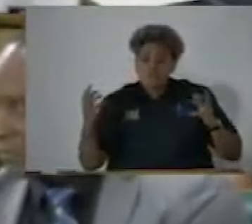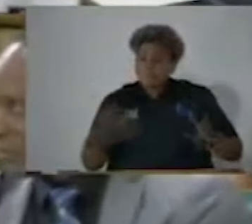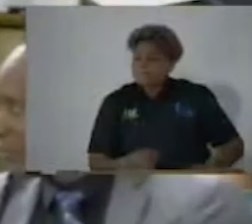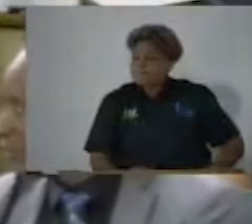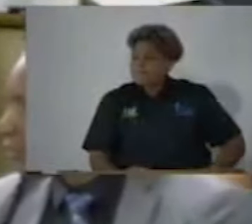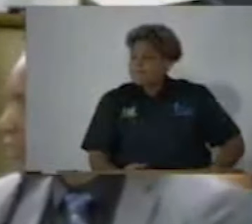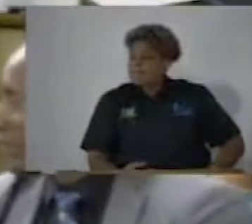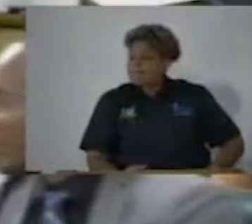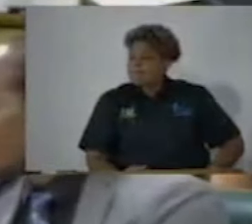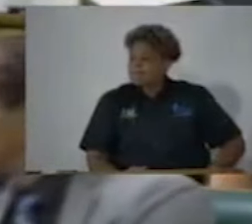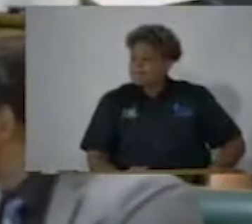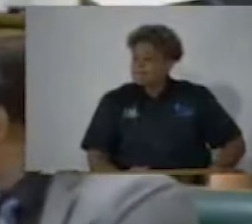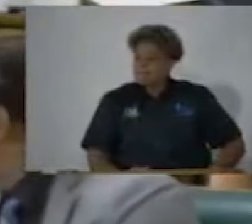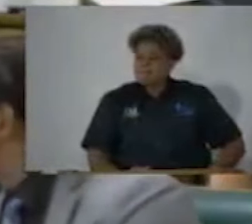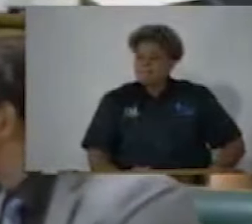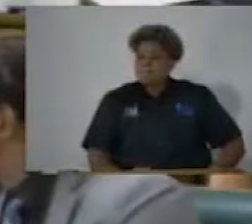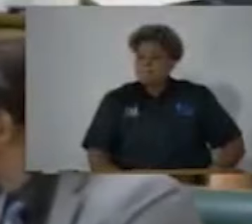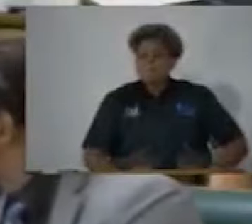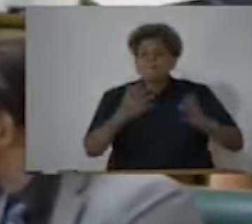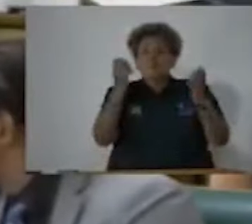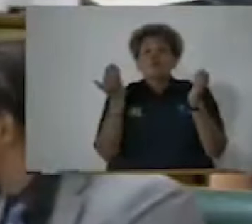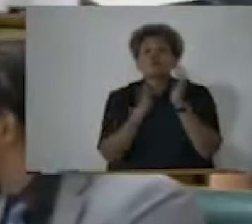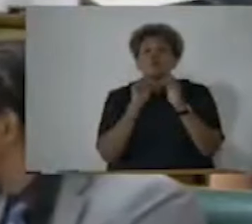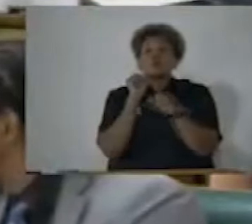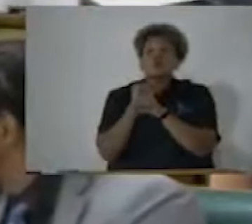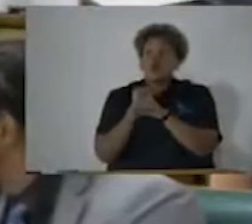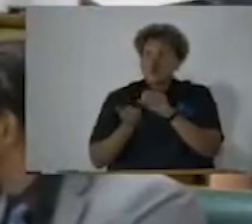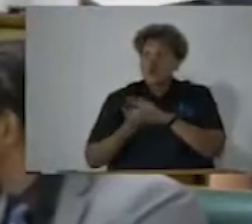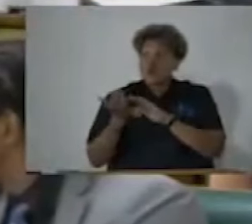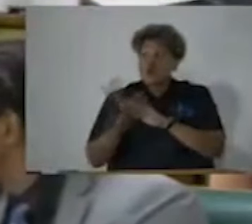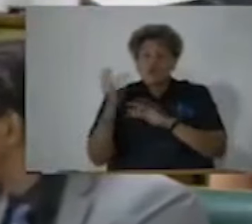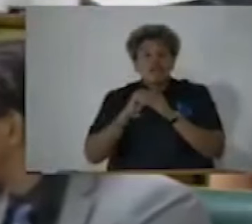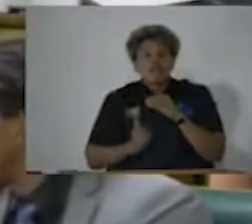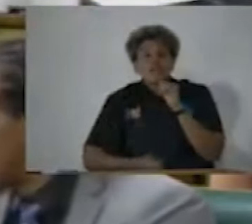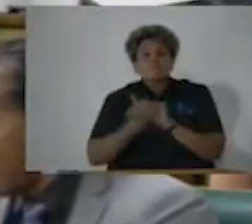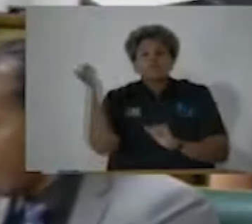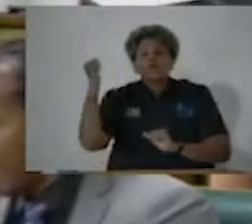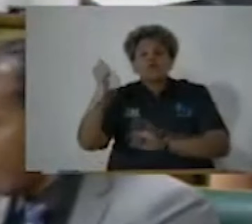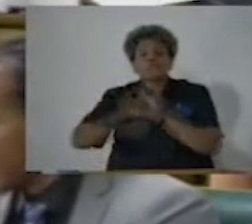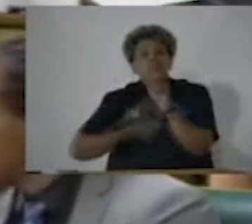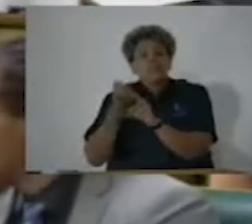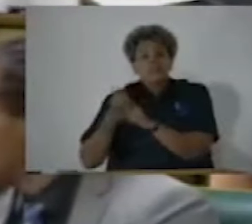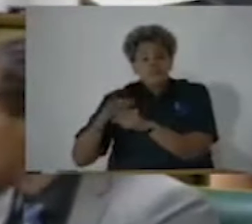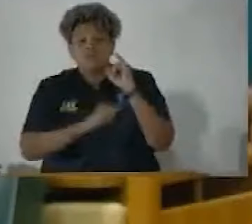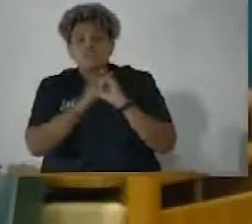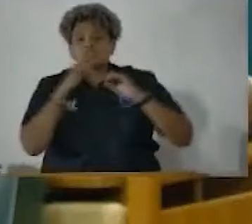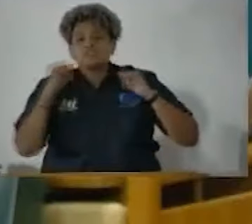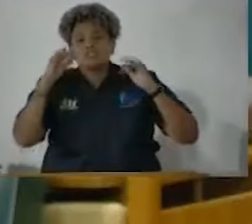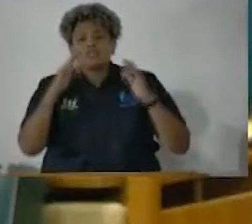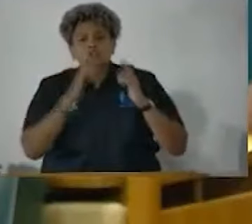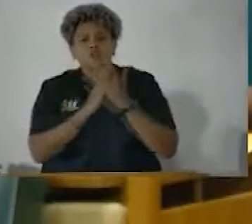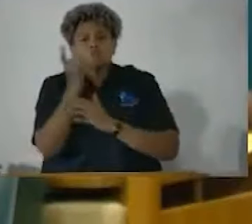And I want to repeat that. The work is going on in the most affected areas.